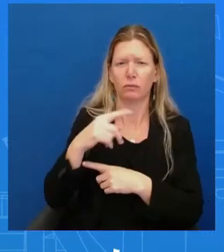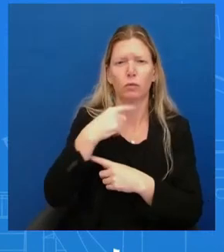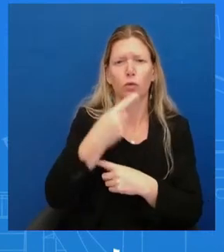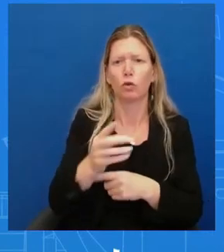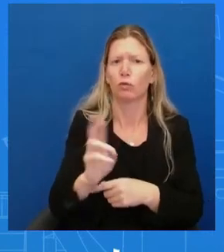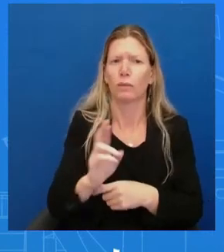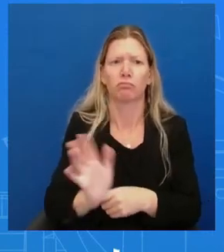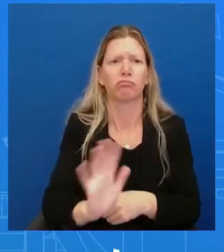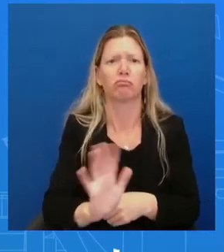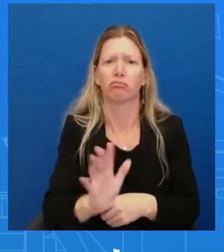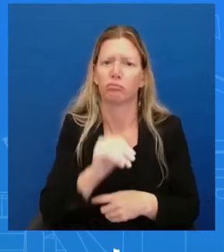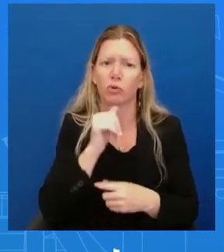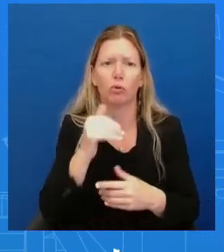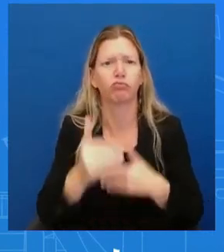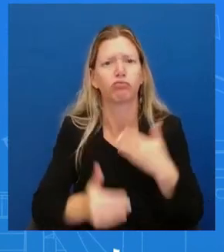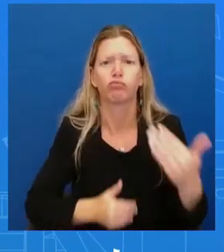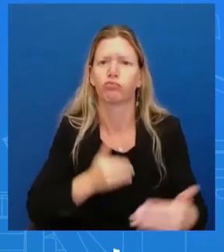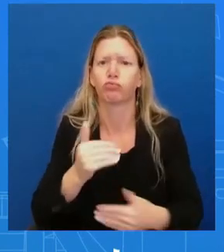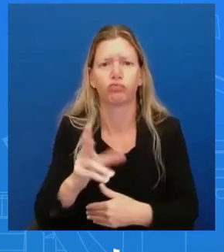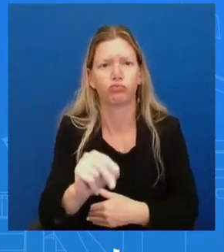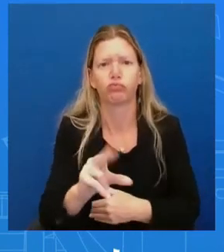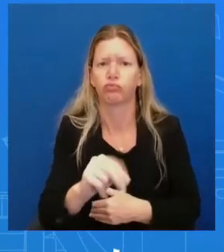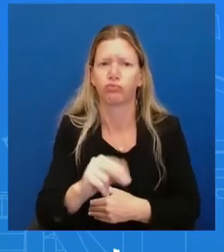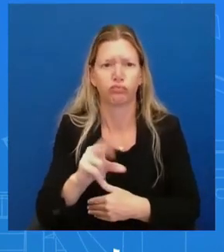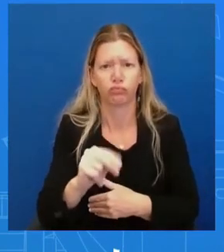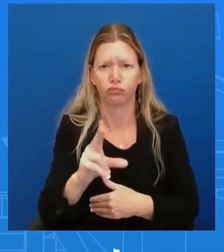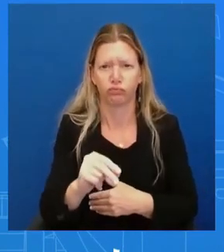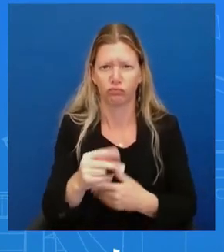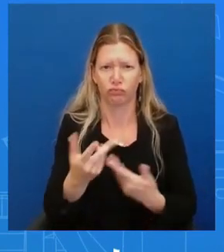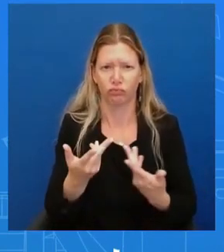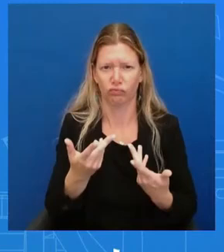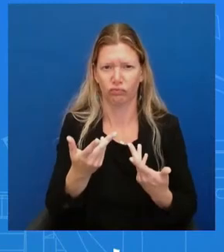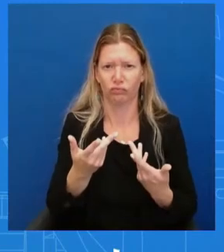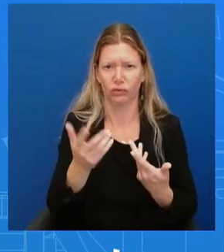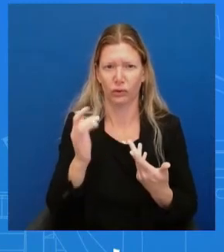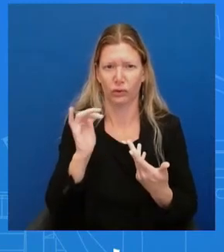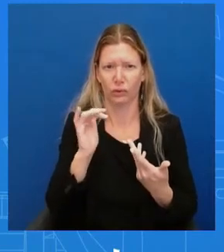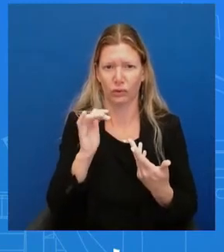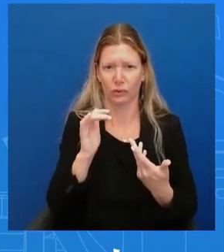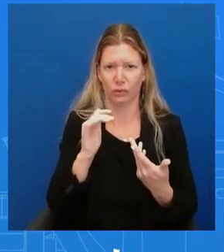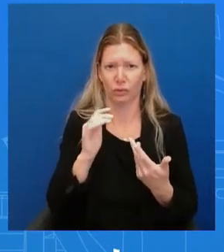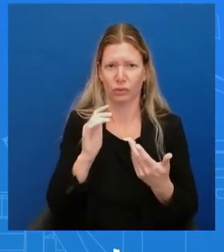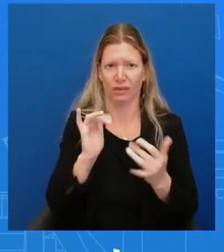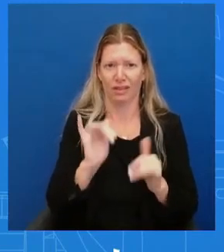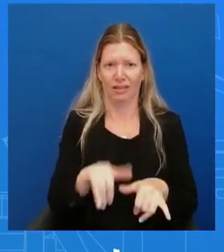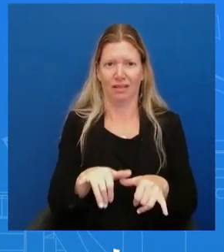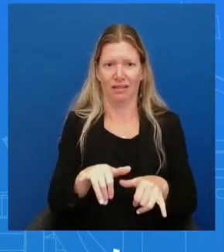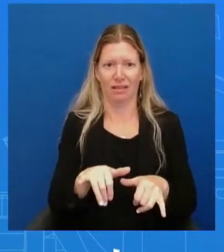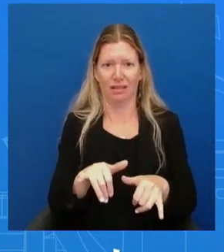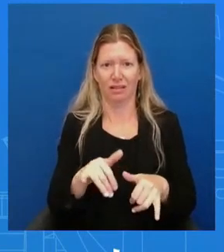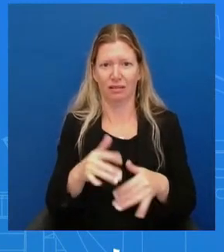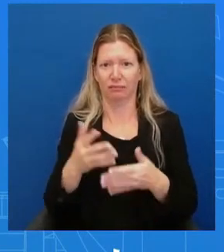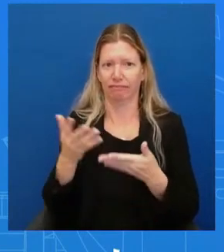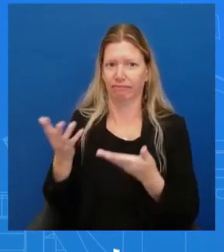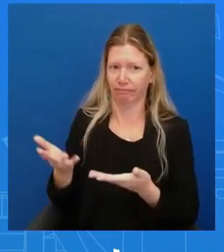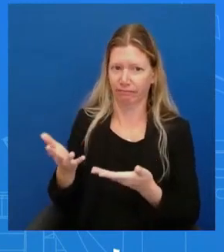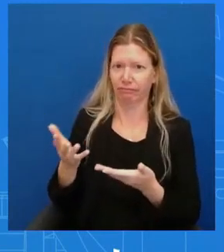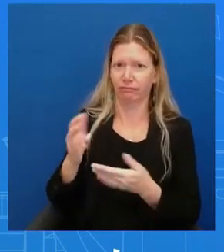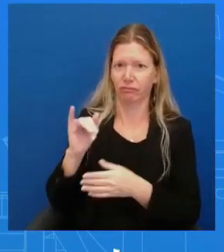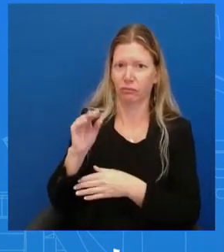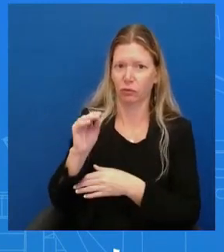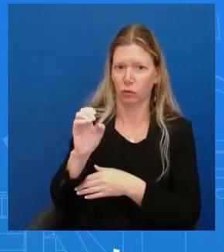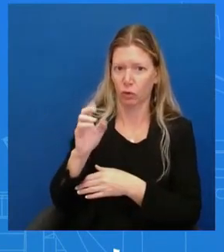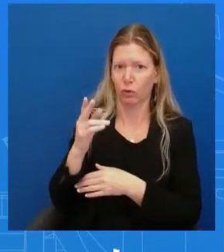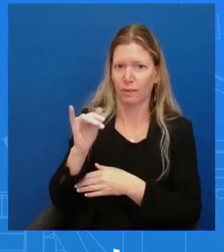this agreed proposal, because it would help Joe Biden. That's what was reported by some of you. And we can actually deal with